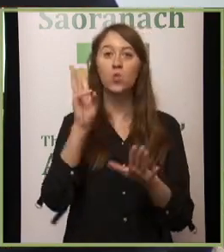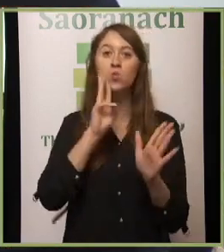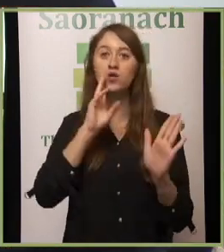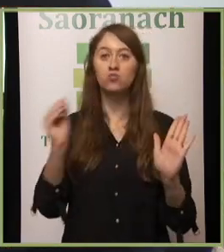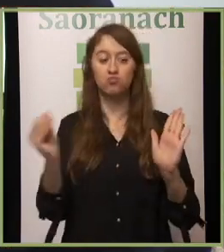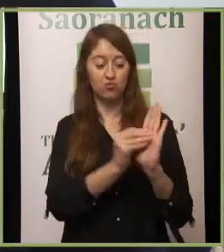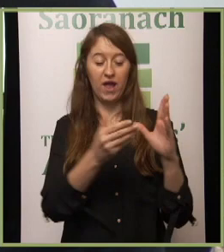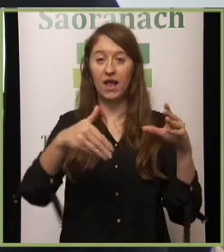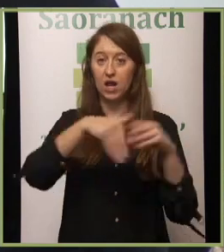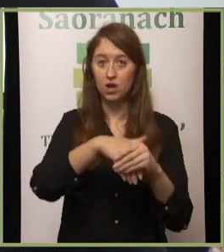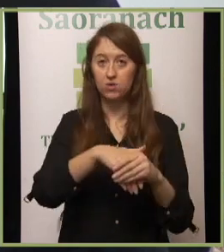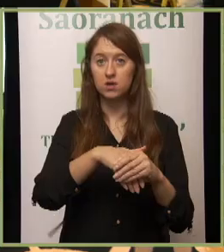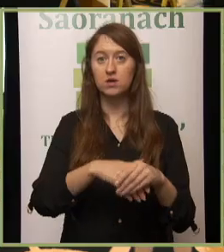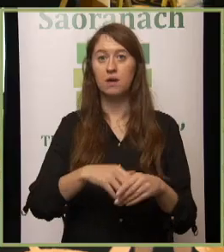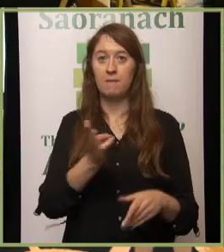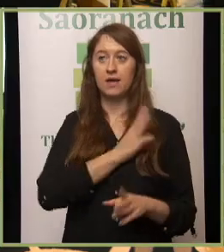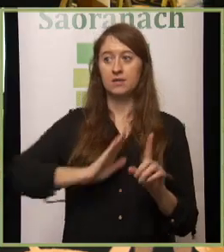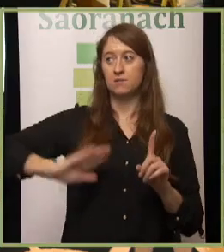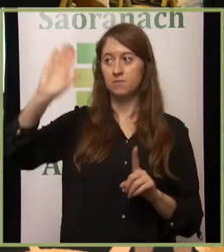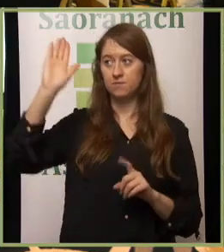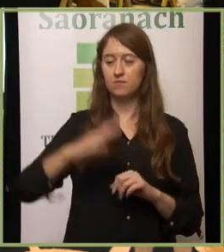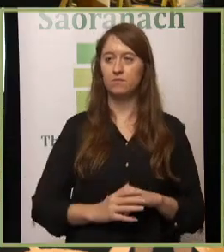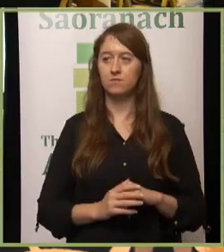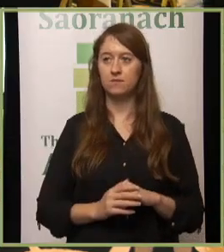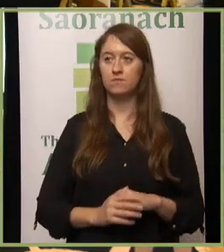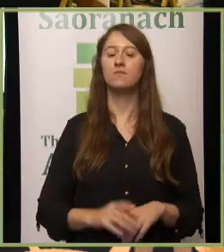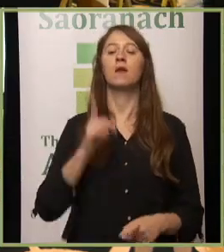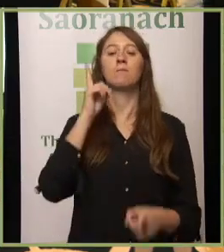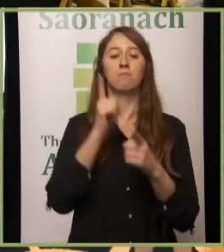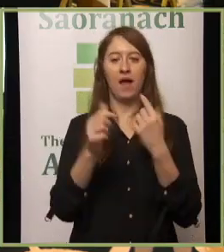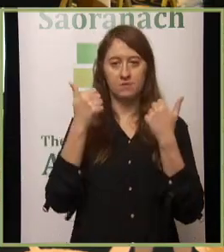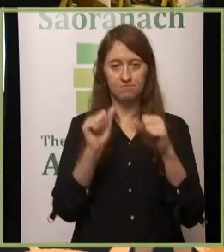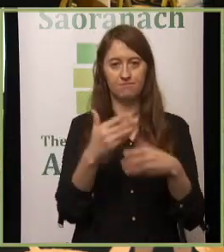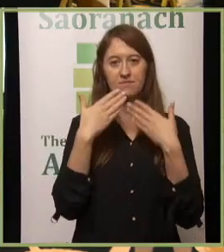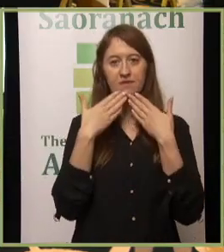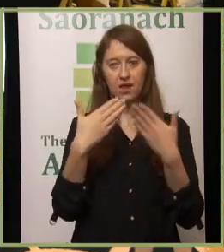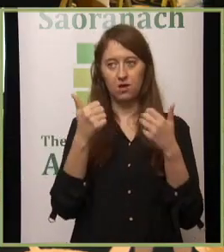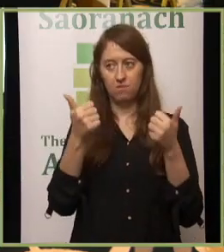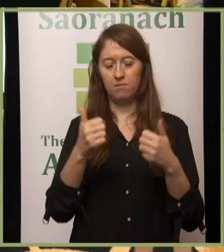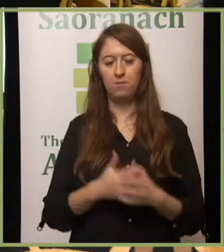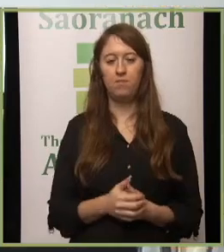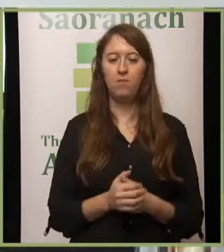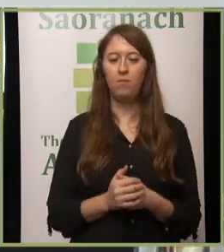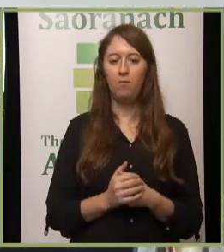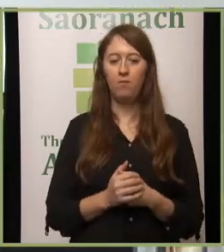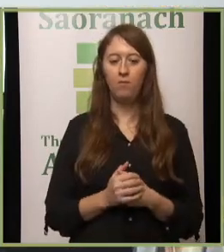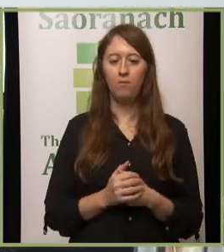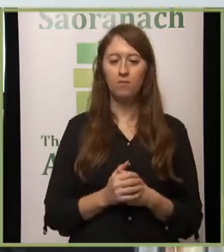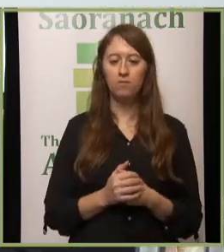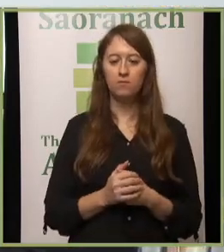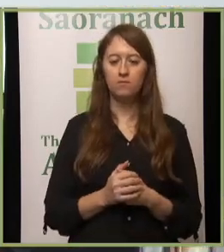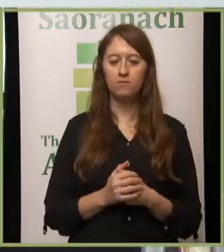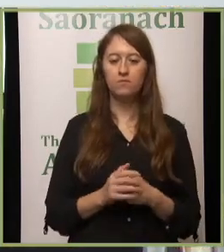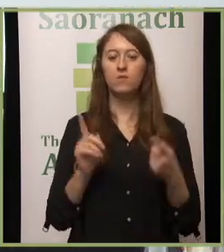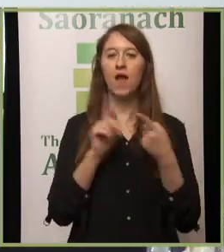on your ballot paper, please raise your hand. Thank you. Okay, that's great. And just for